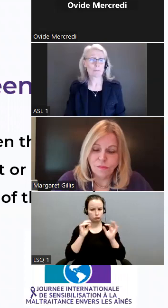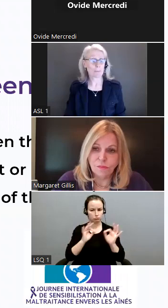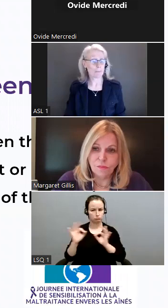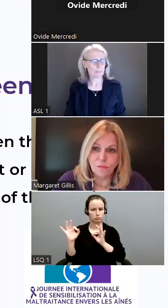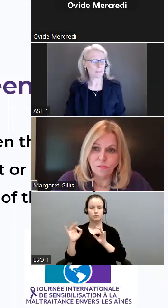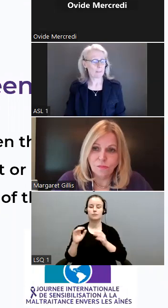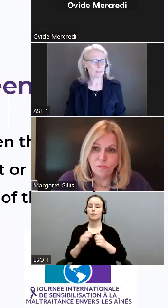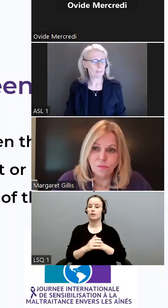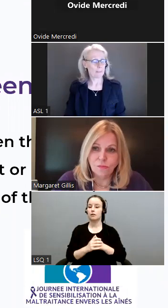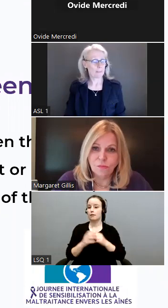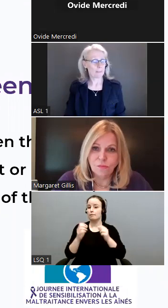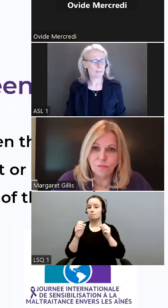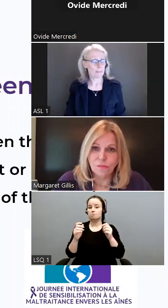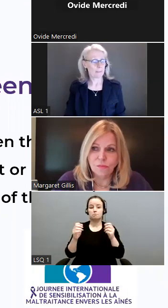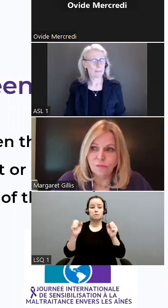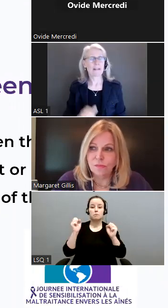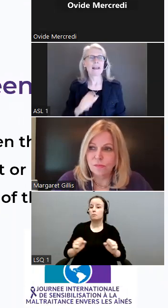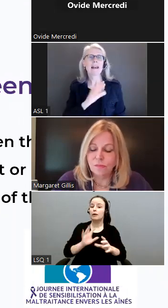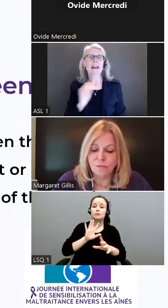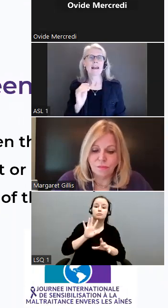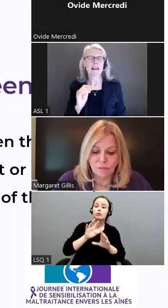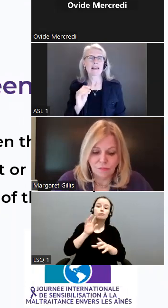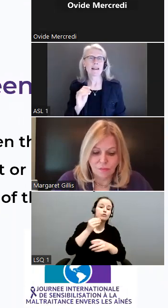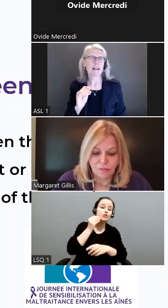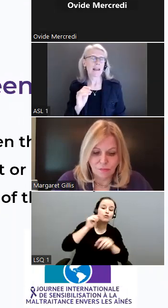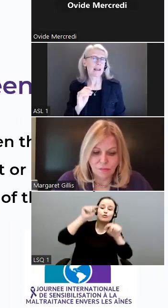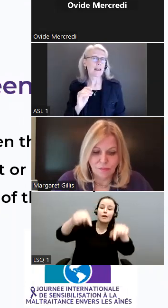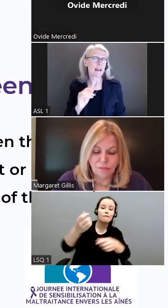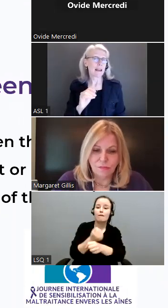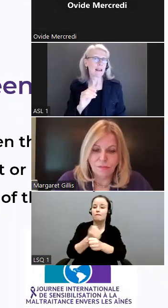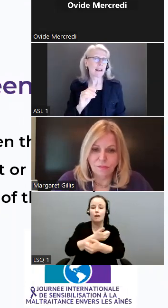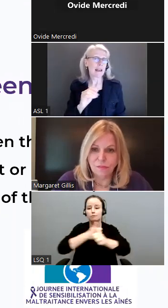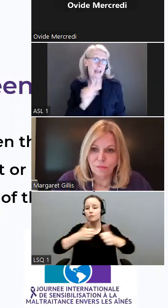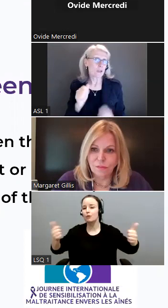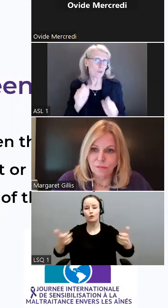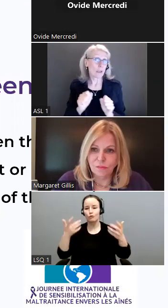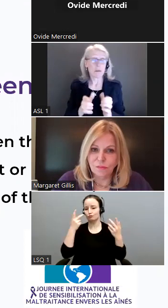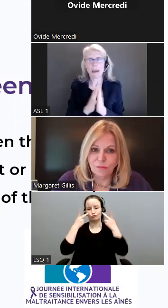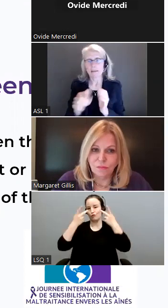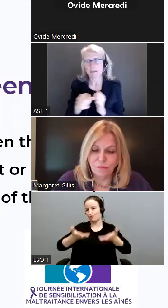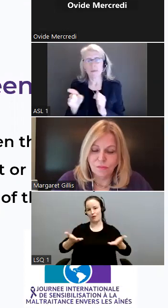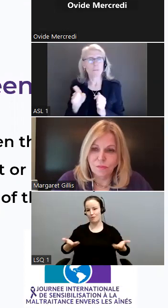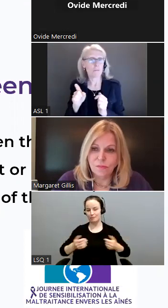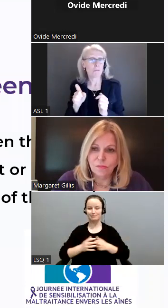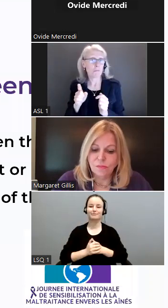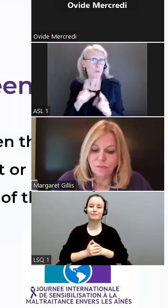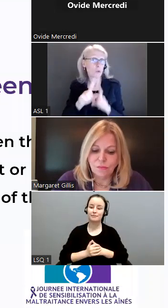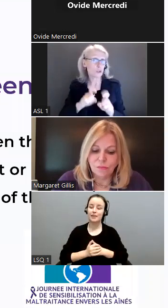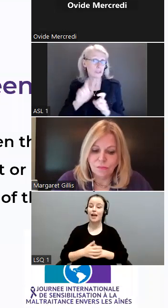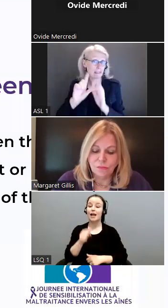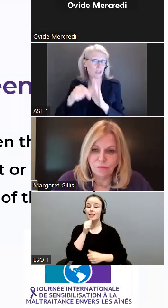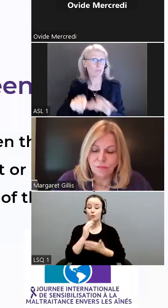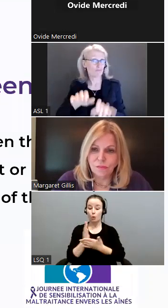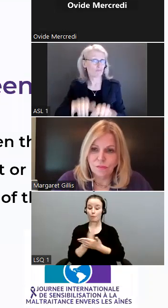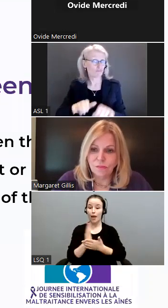it comes to questions you might have, you will be able to ask them in writing later, and I will get to that in just a minute. For the French